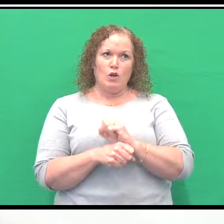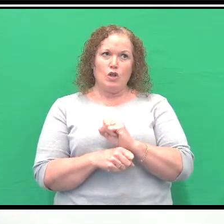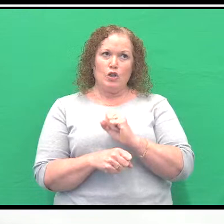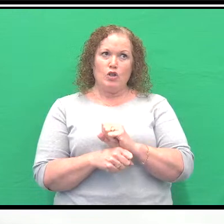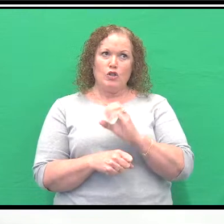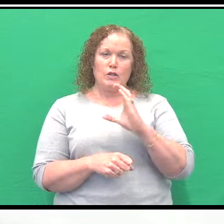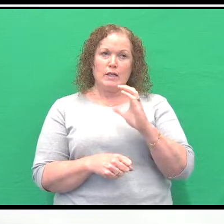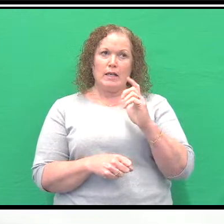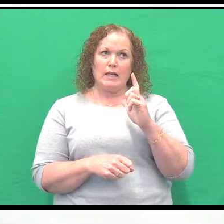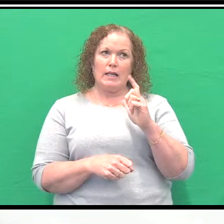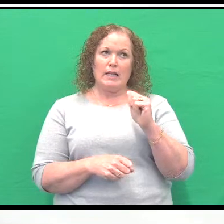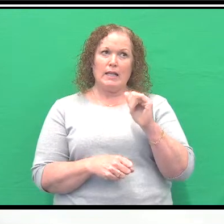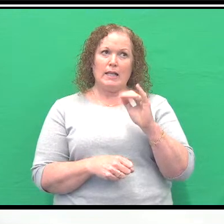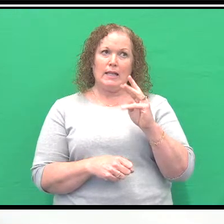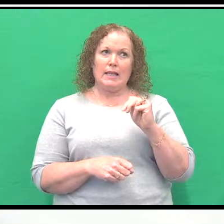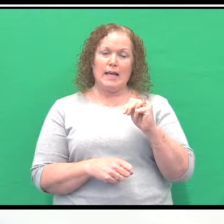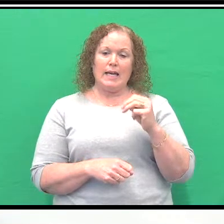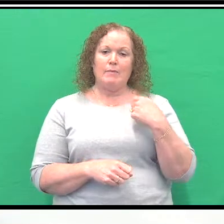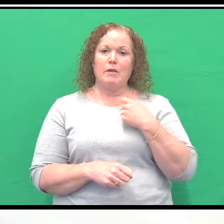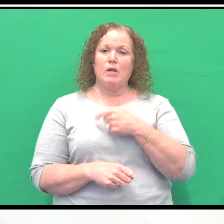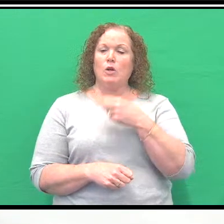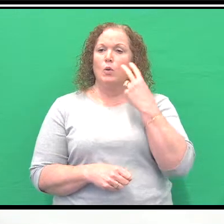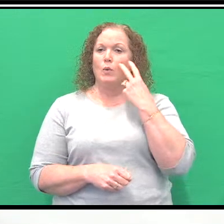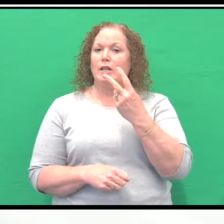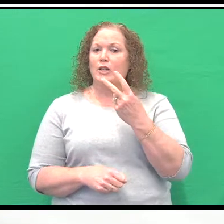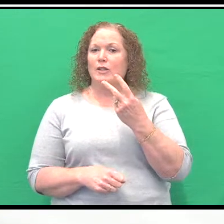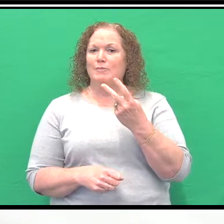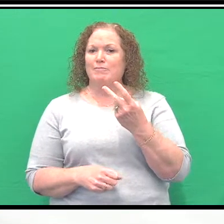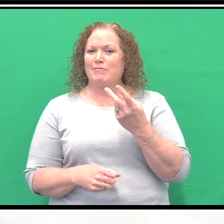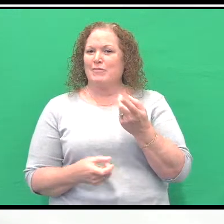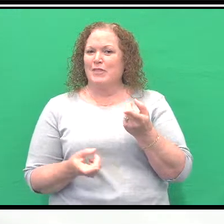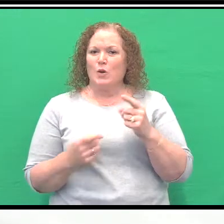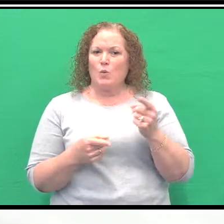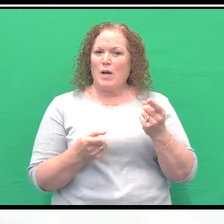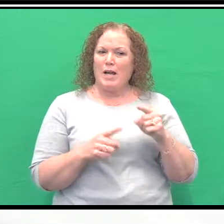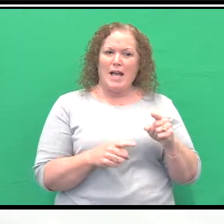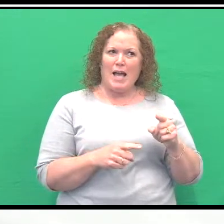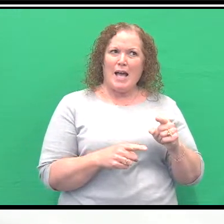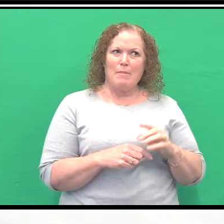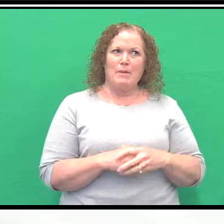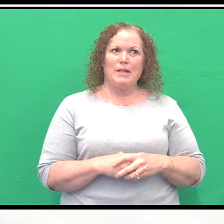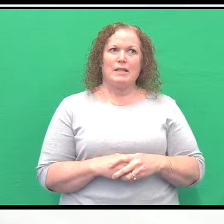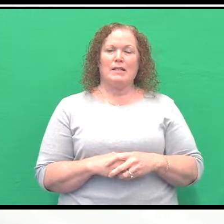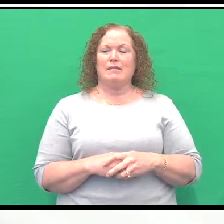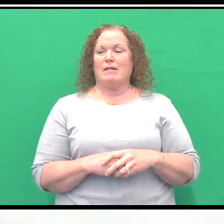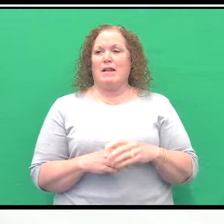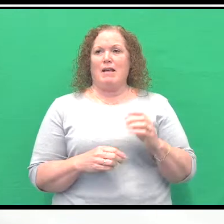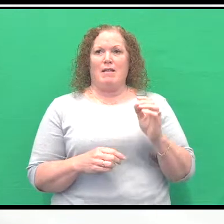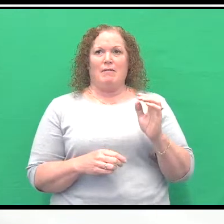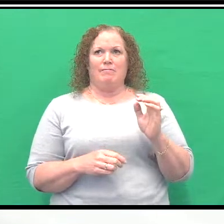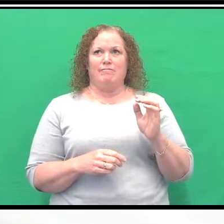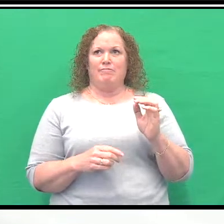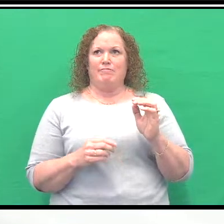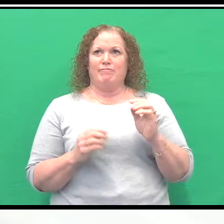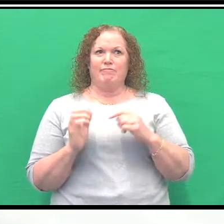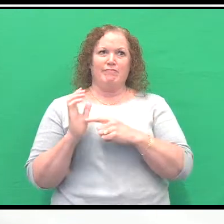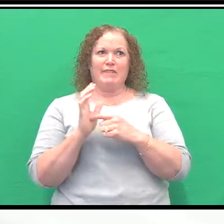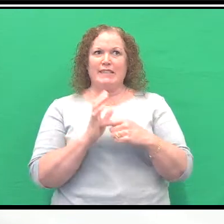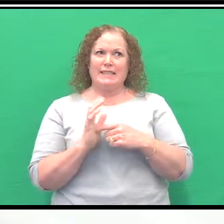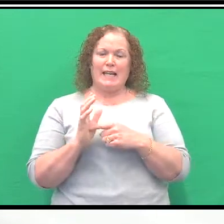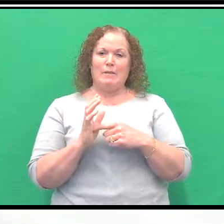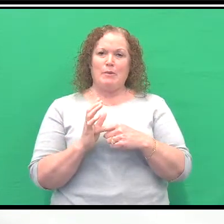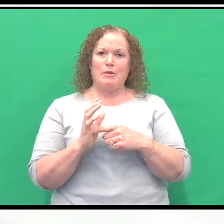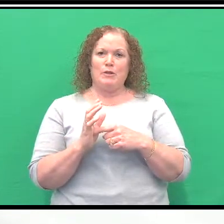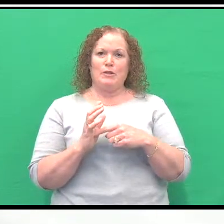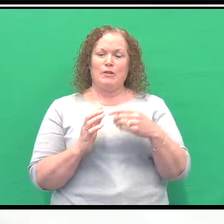was, what it was caused by. In some cases, if you have, a teacher that has a kid, they step on a kid or trip